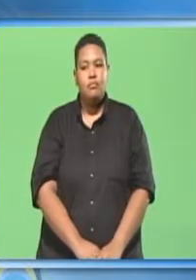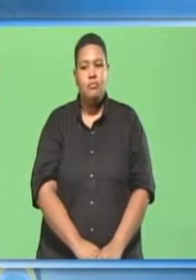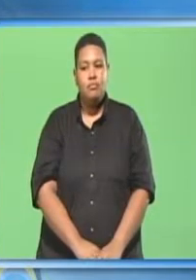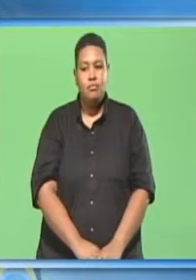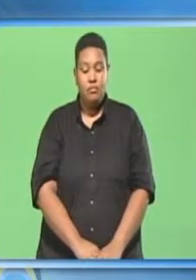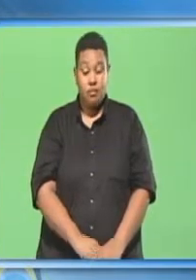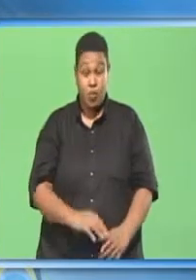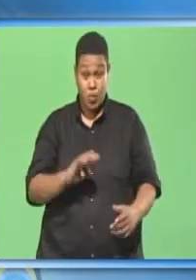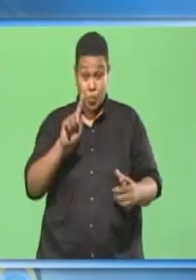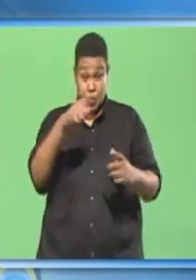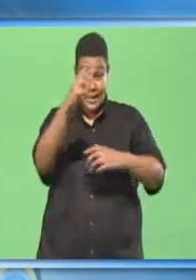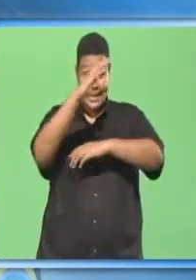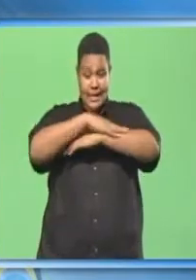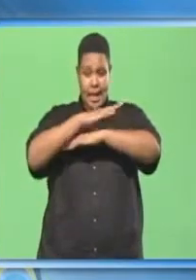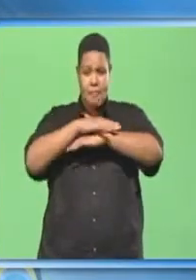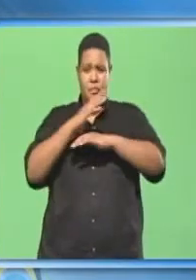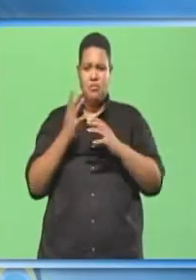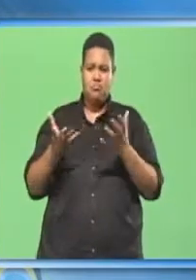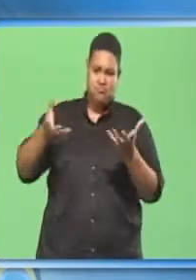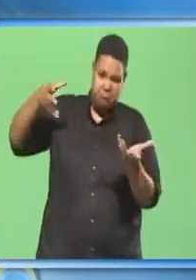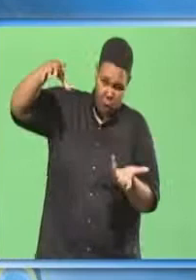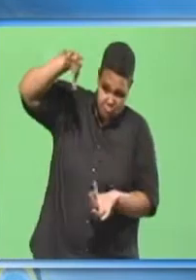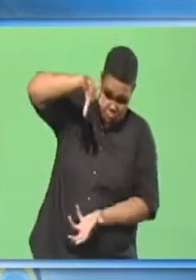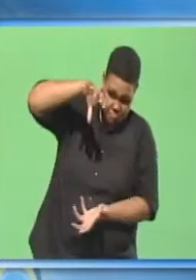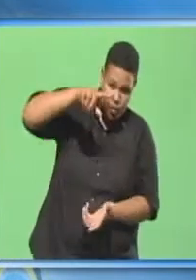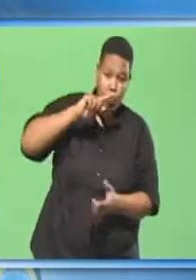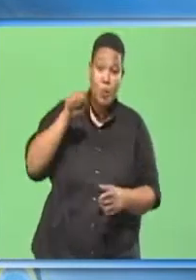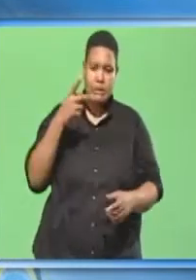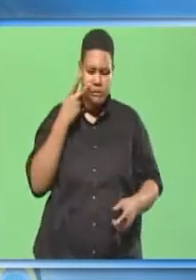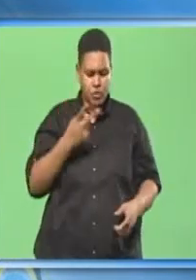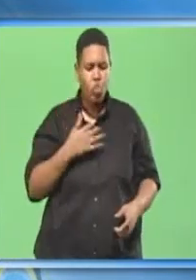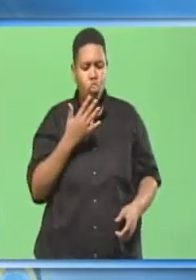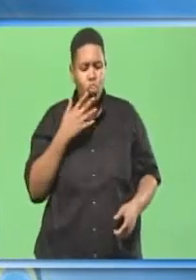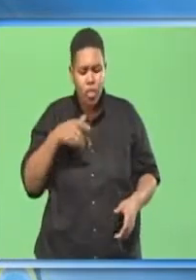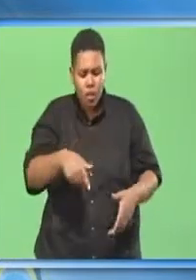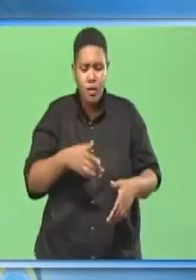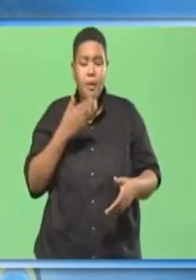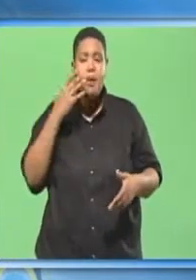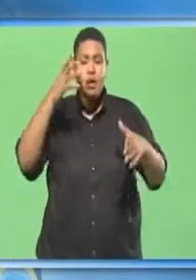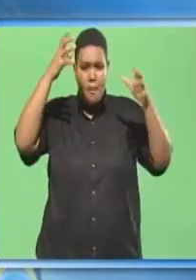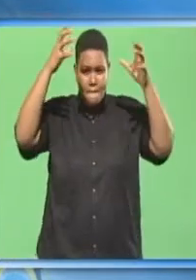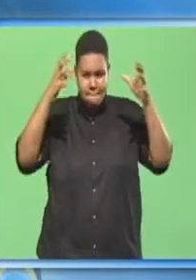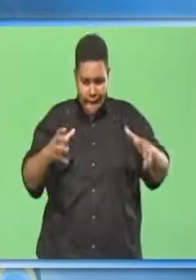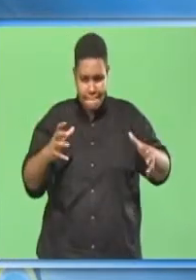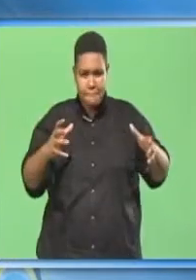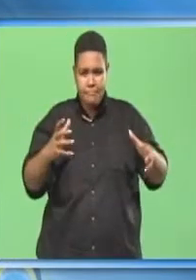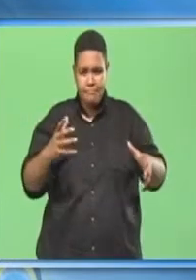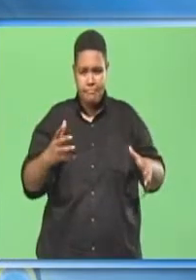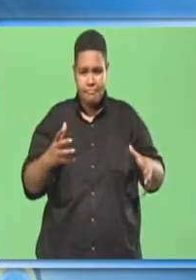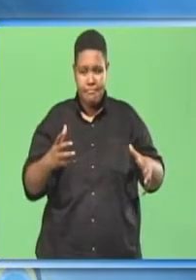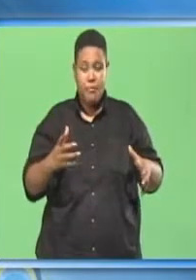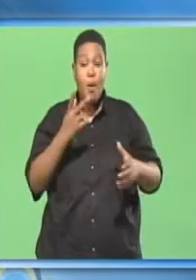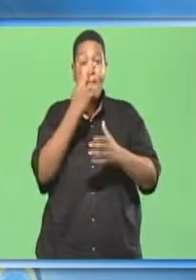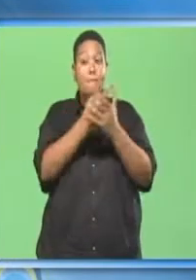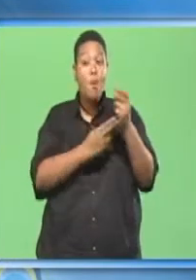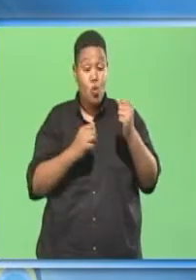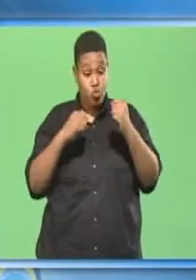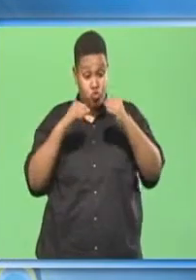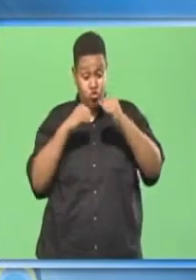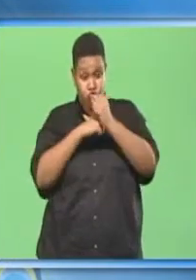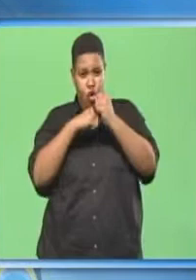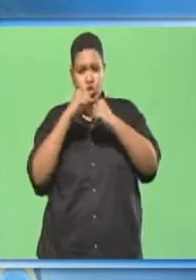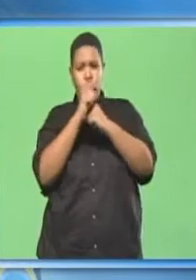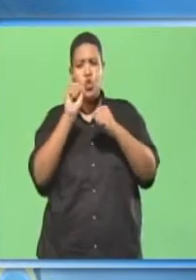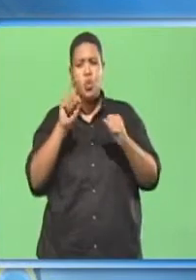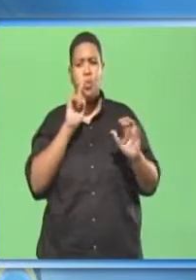With the night table turned upside down with bottom face up, place the base on the carcass. Both structures should